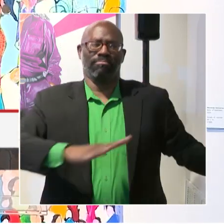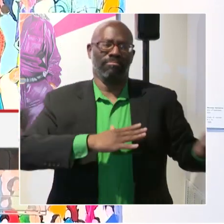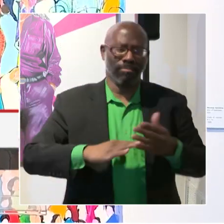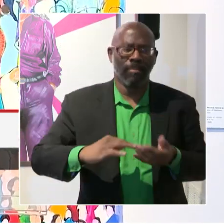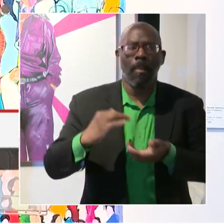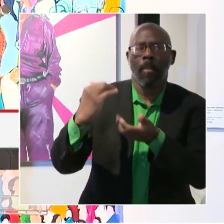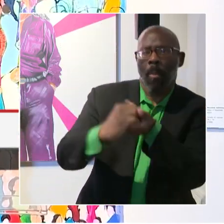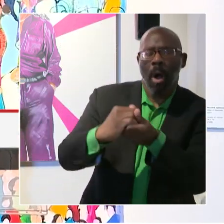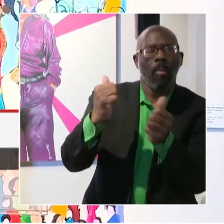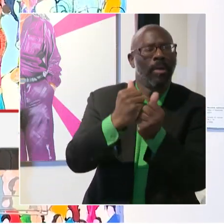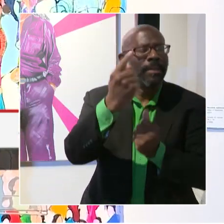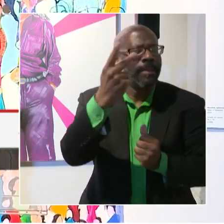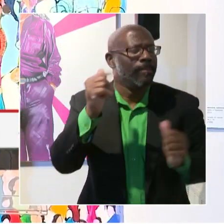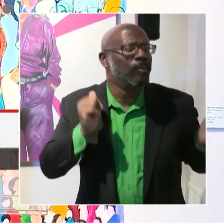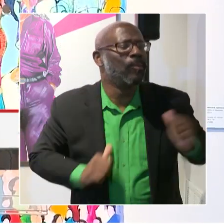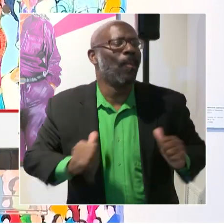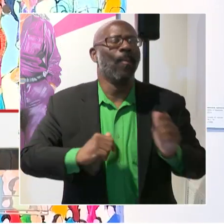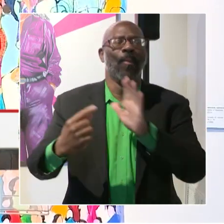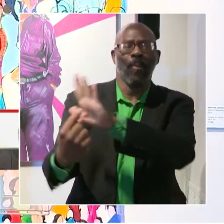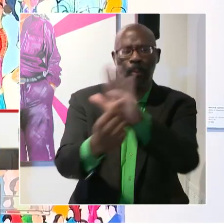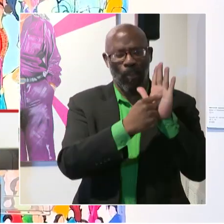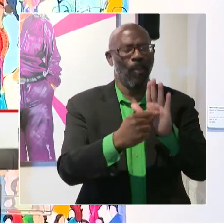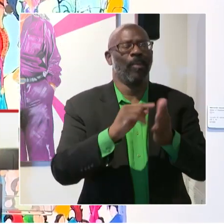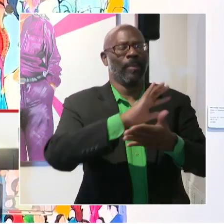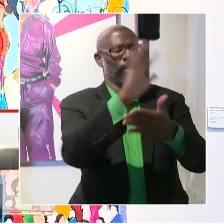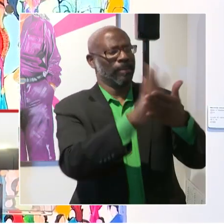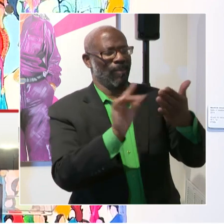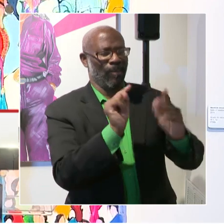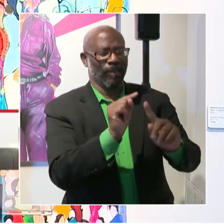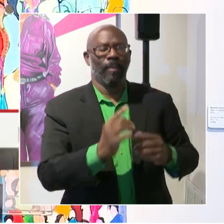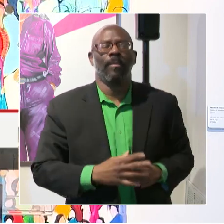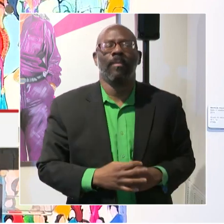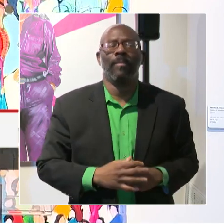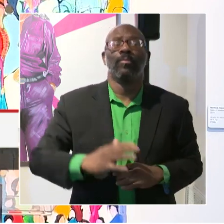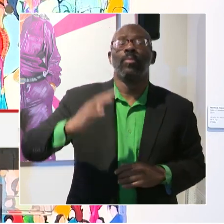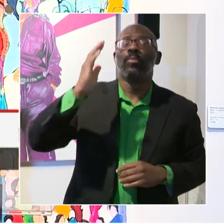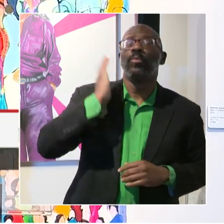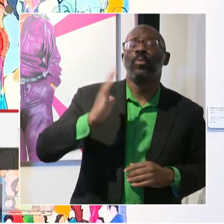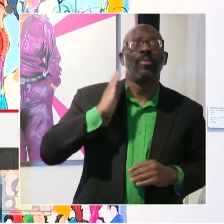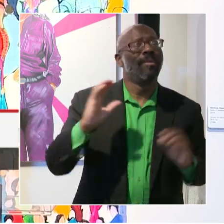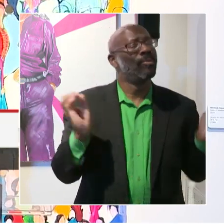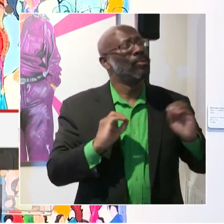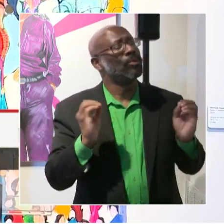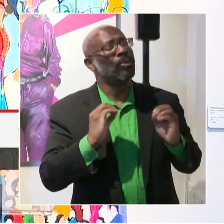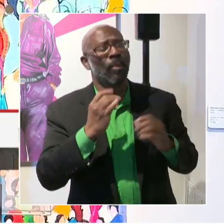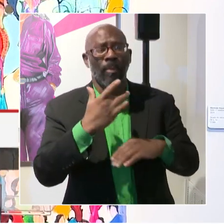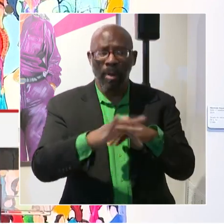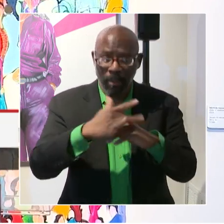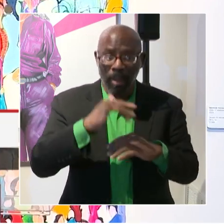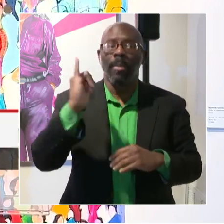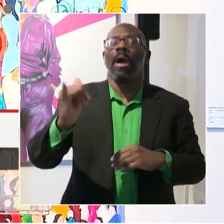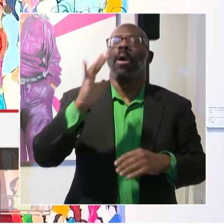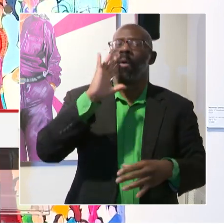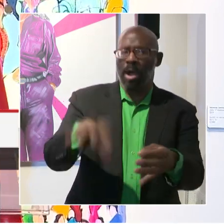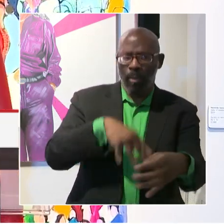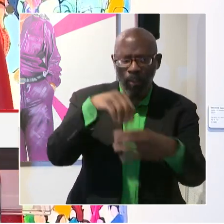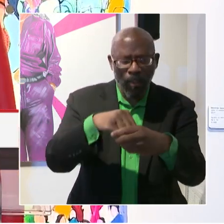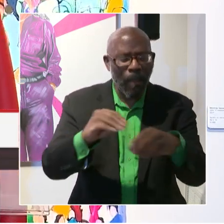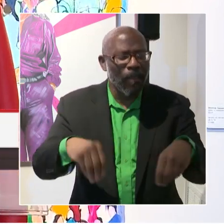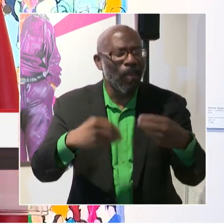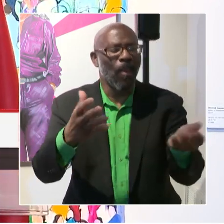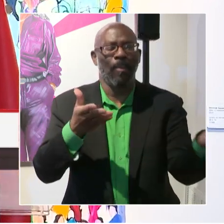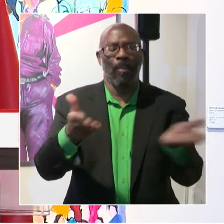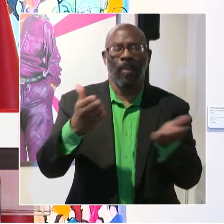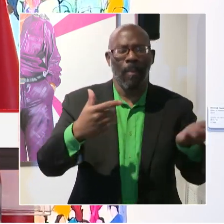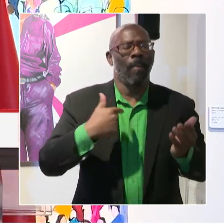is that now we are also into manufacturing. So what we won the grant for is to do locally made pieces, and you'll see those pieces today.